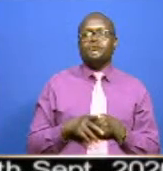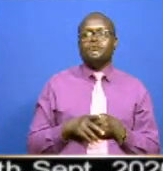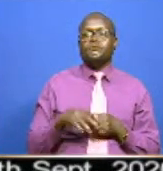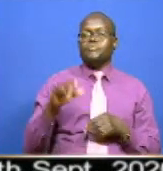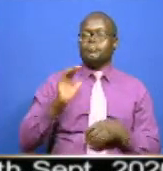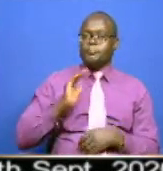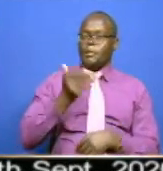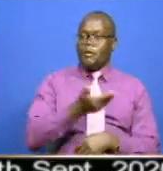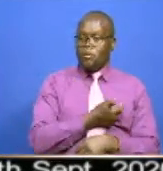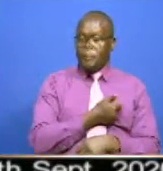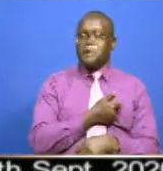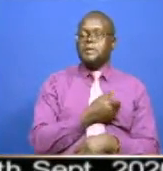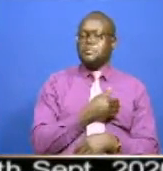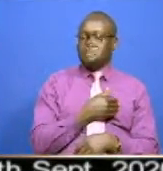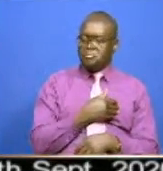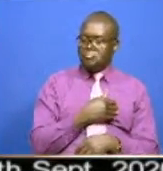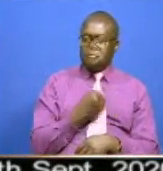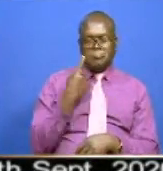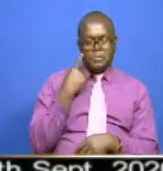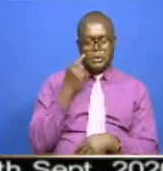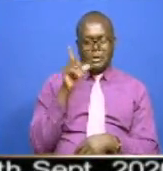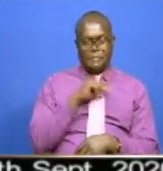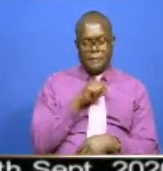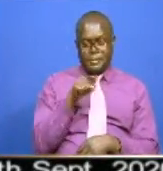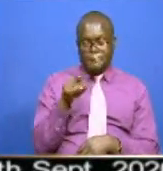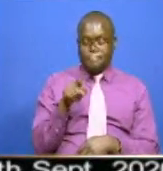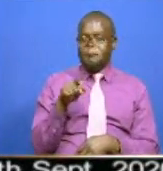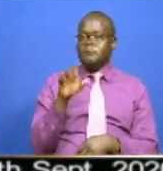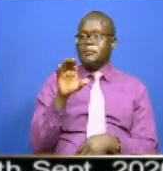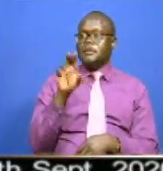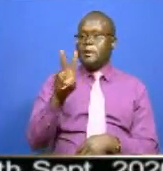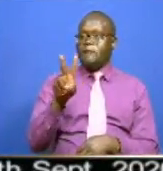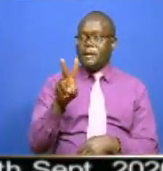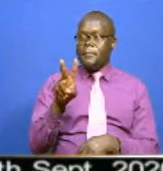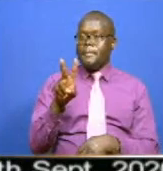committee, having considered the curricula,